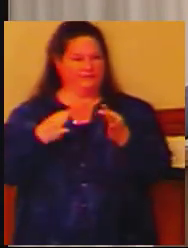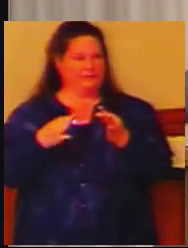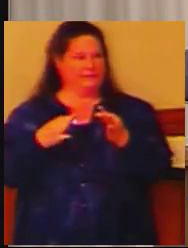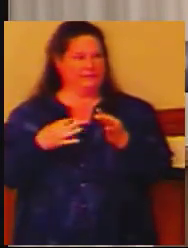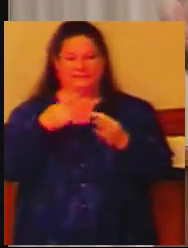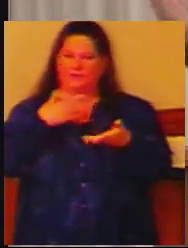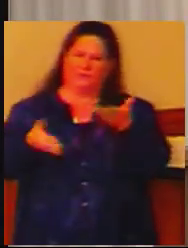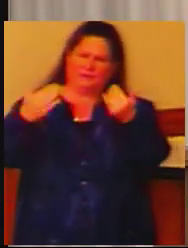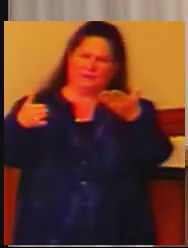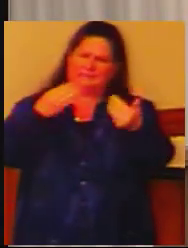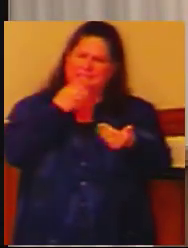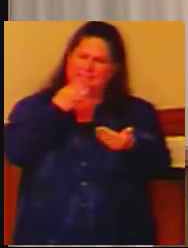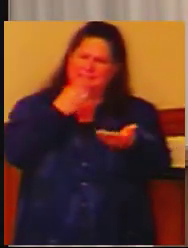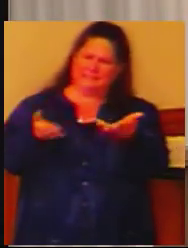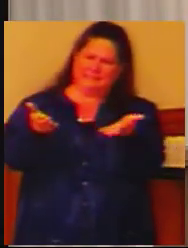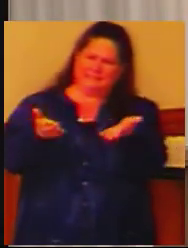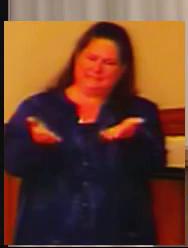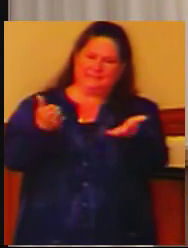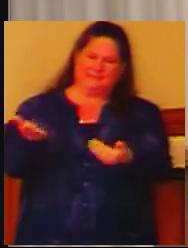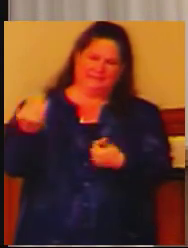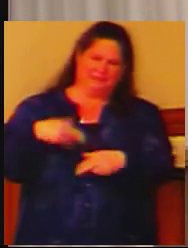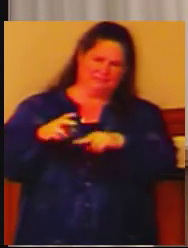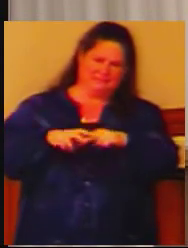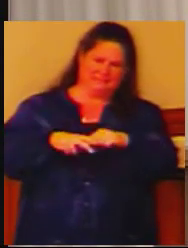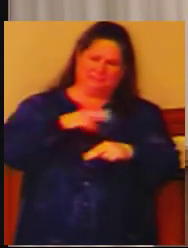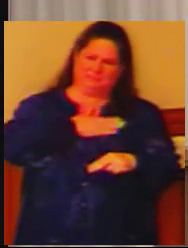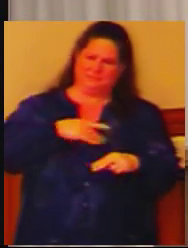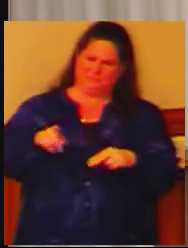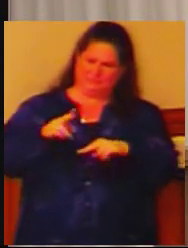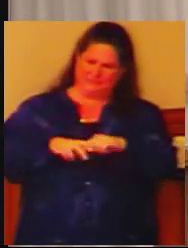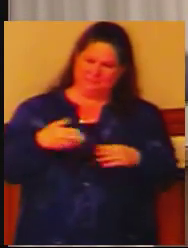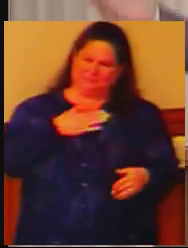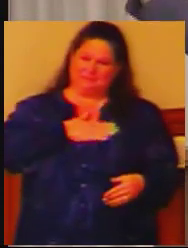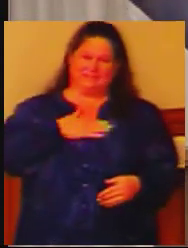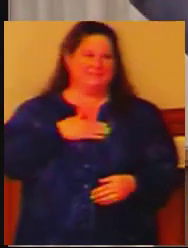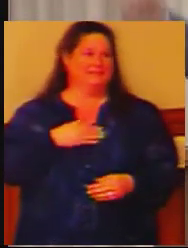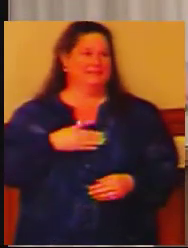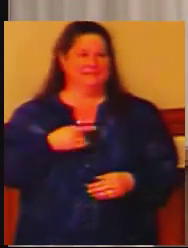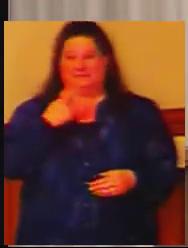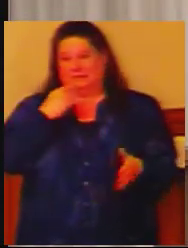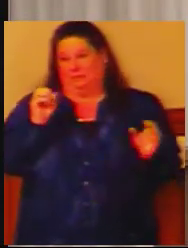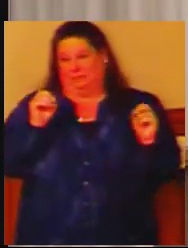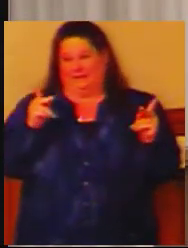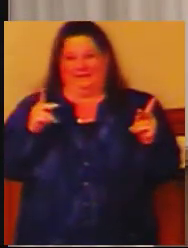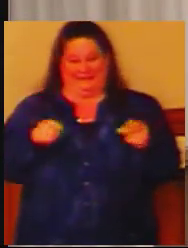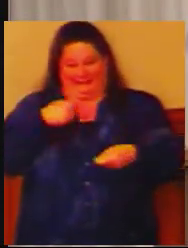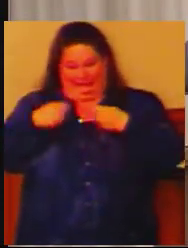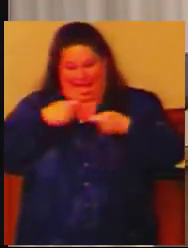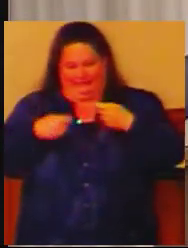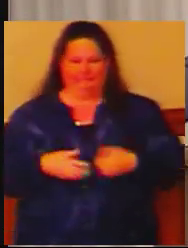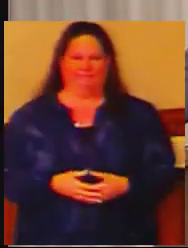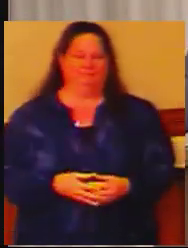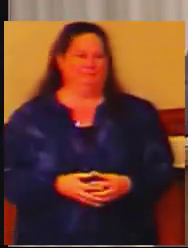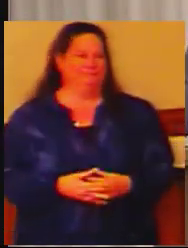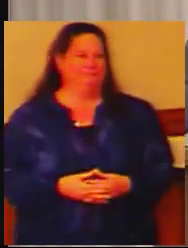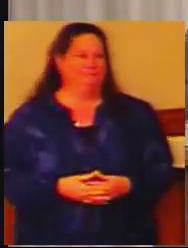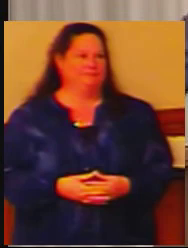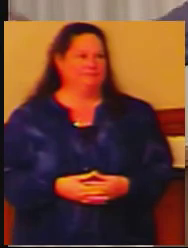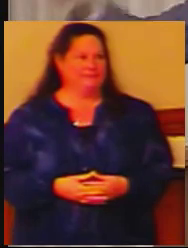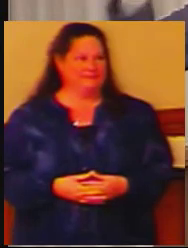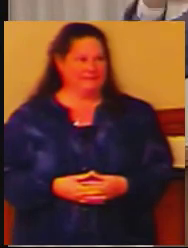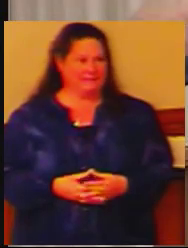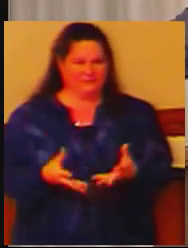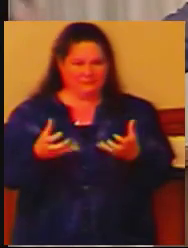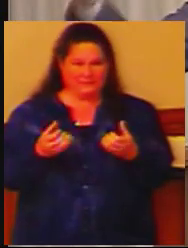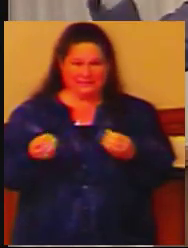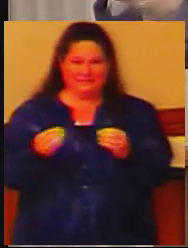who eat, you know? Come, sit, please. You sit, please. I'm like, okay. You want again?